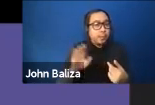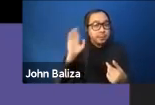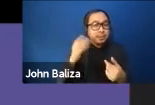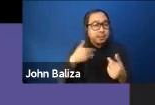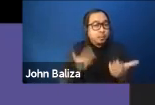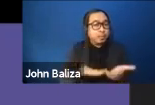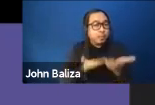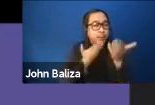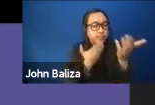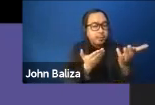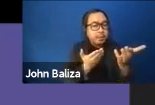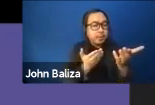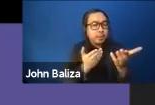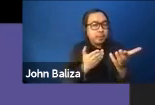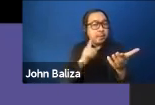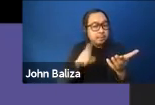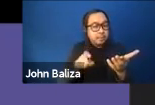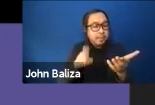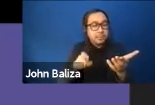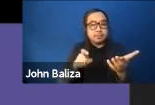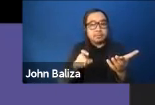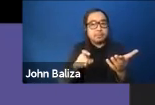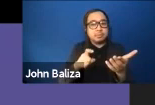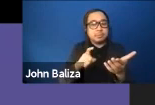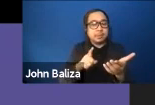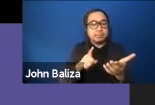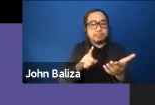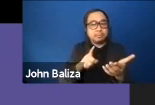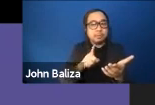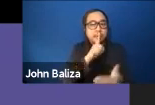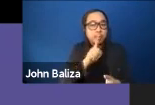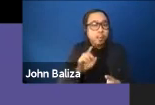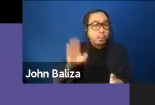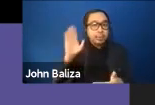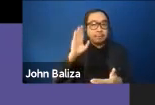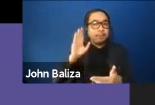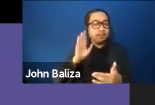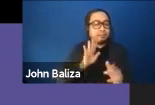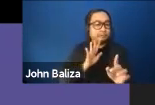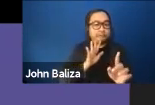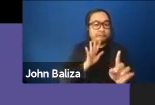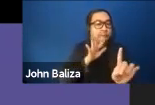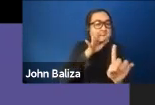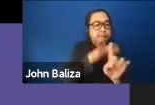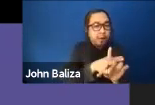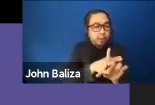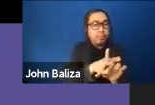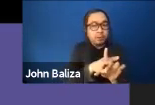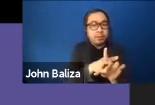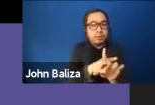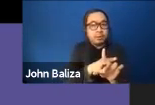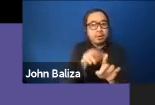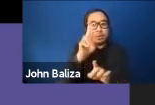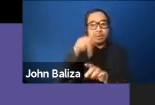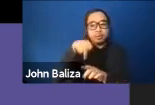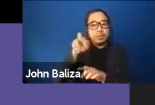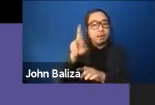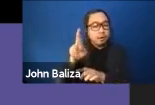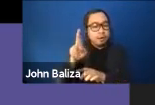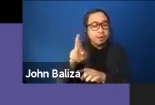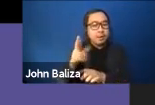should have the commitment to implement them. And there's the peer remindings